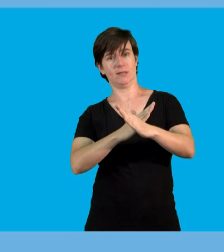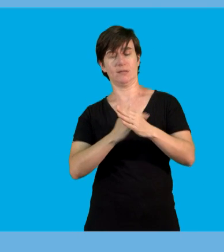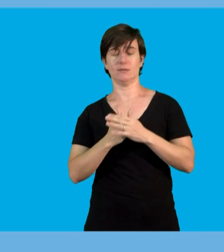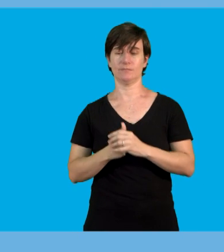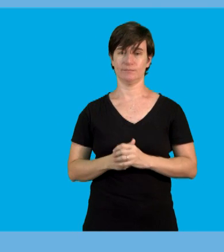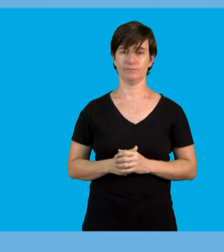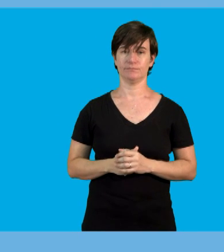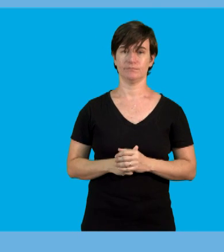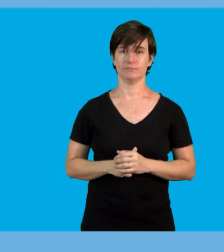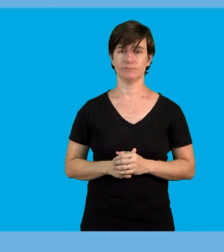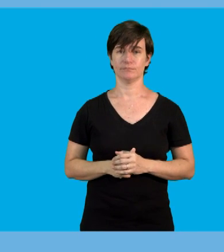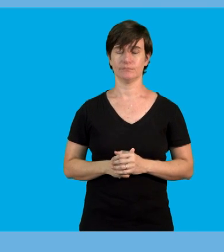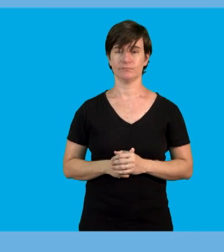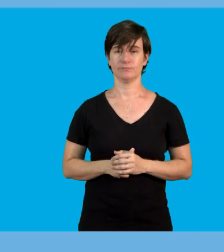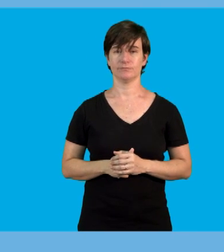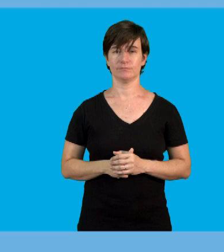resistance.